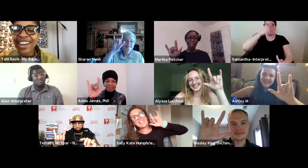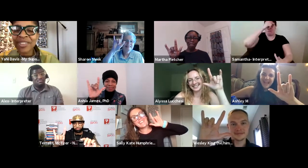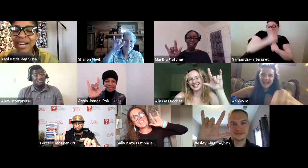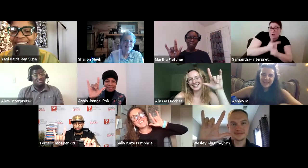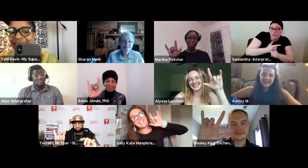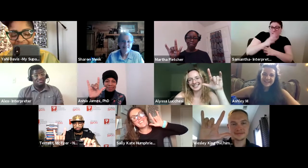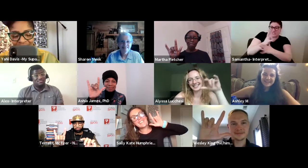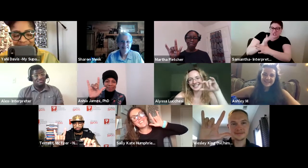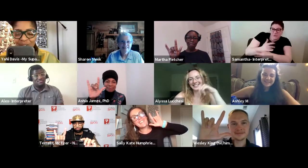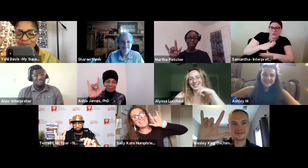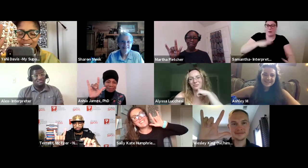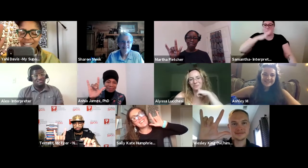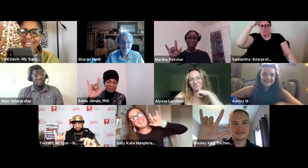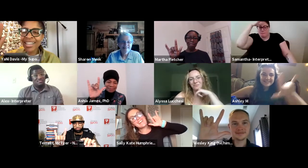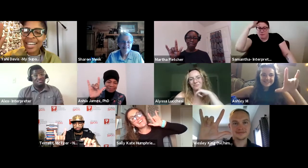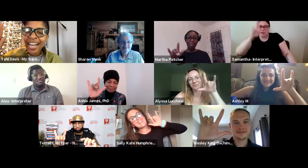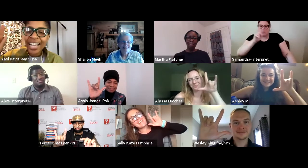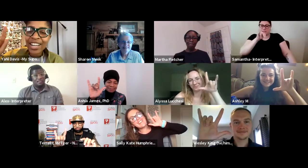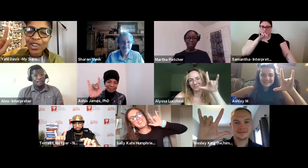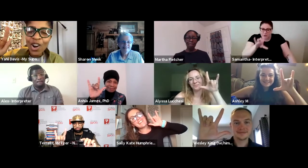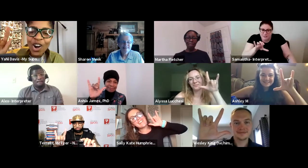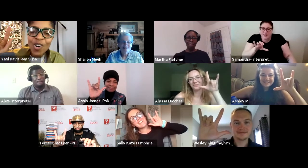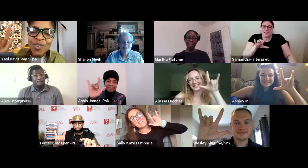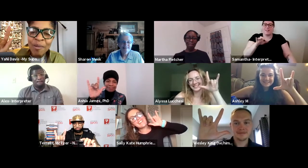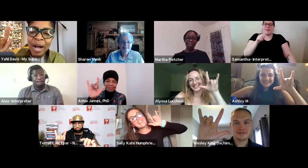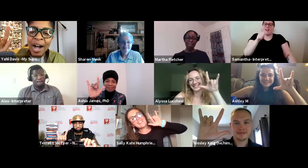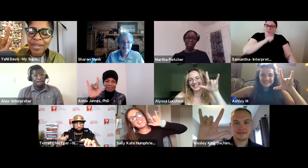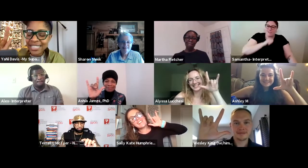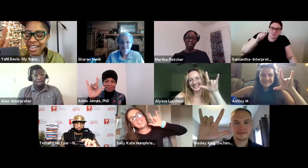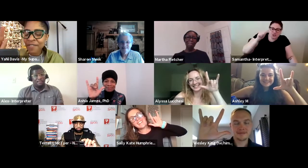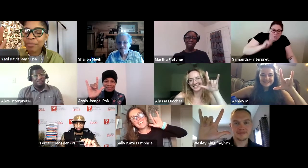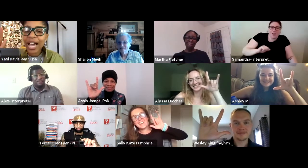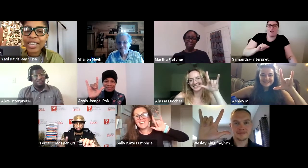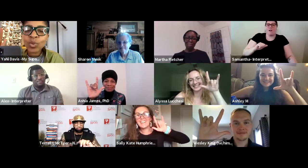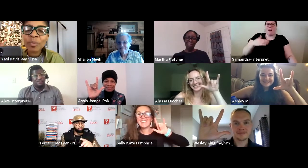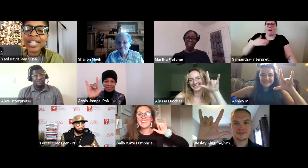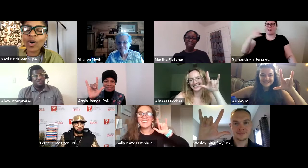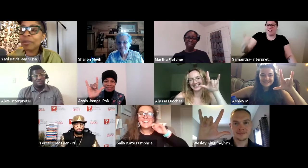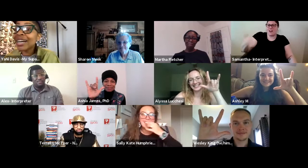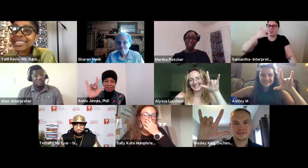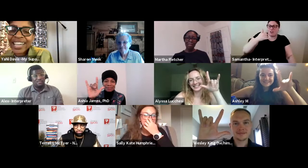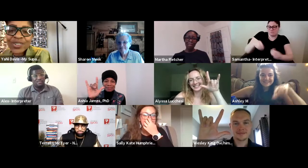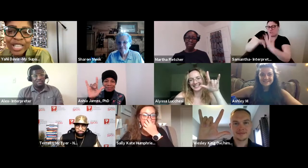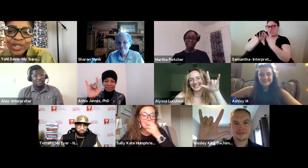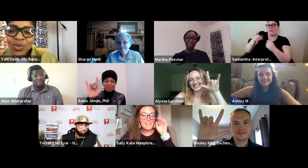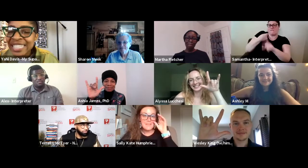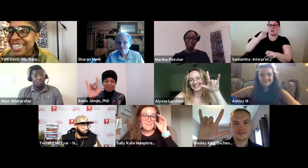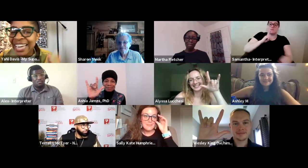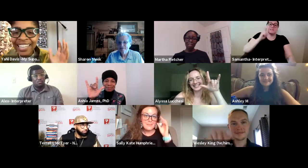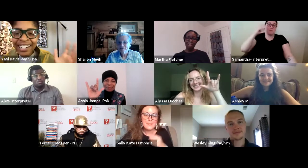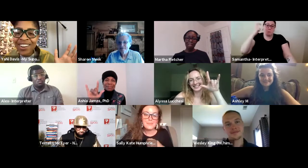York, everybody in Arizona. I got a call from a deaf and blind woman on Monday who's